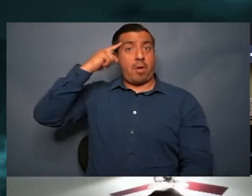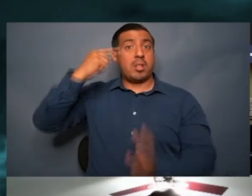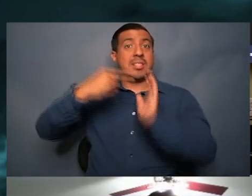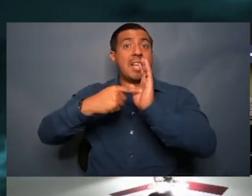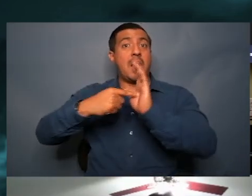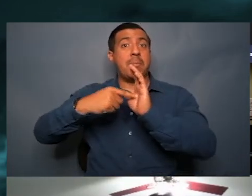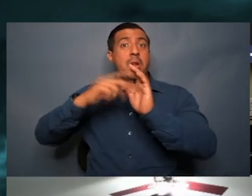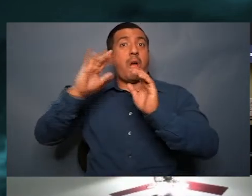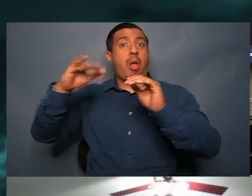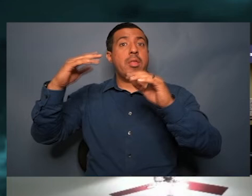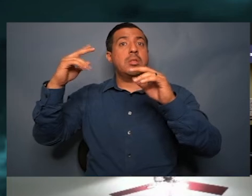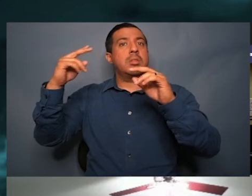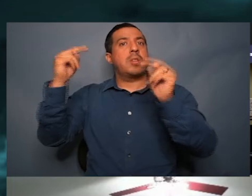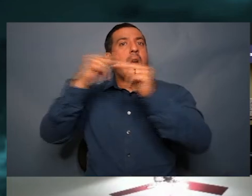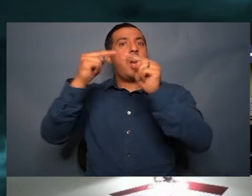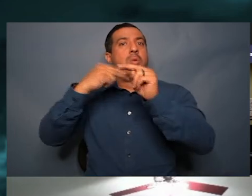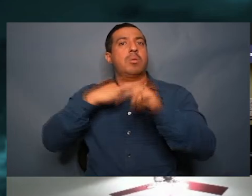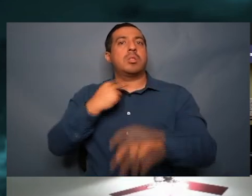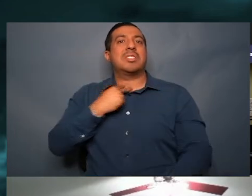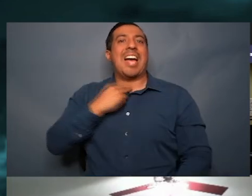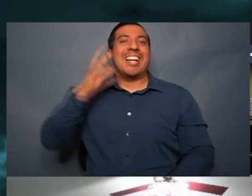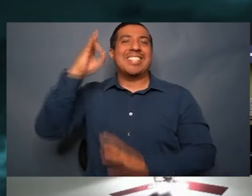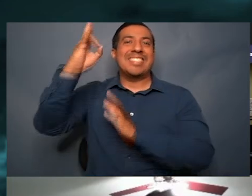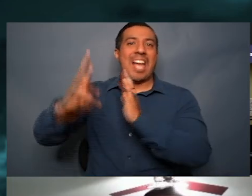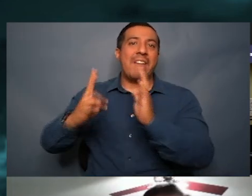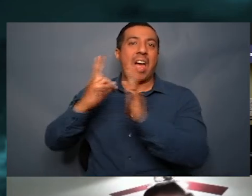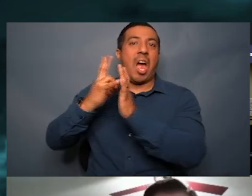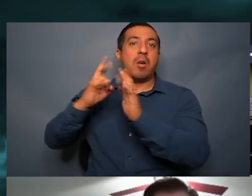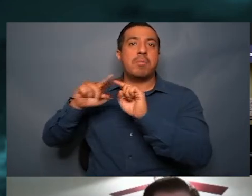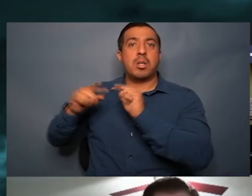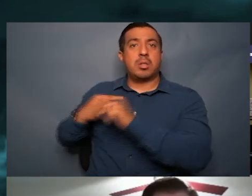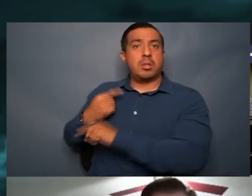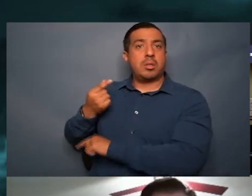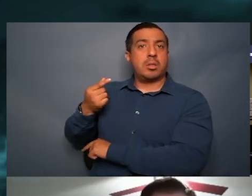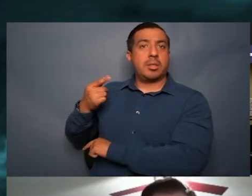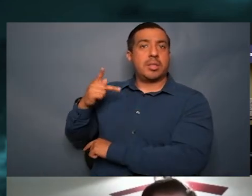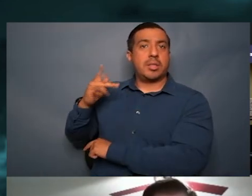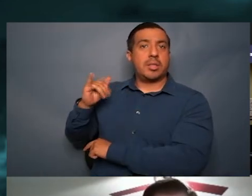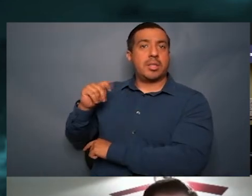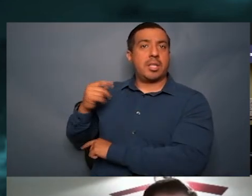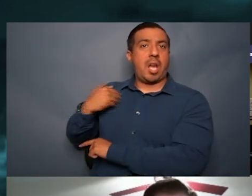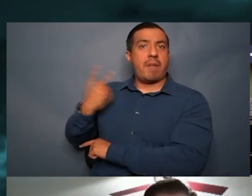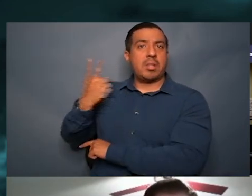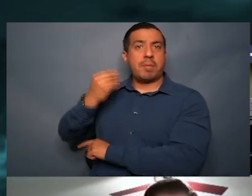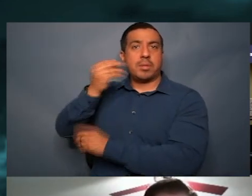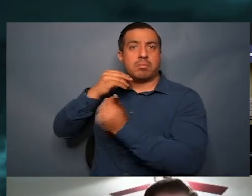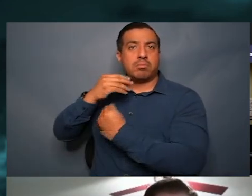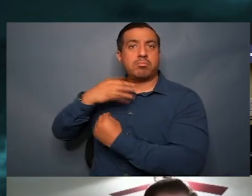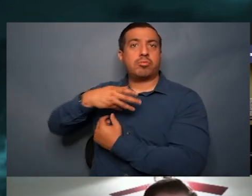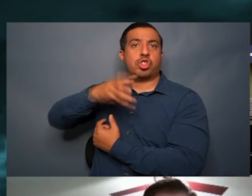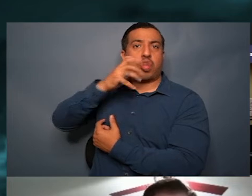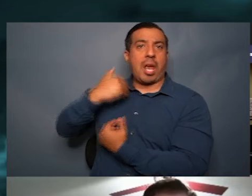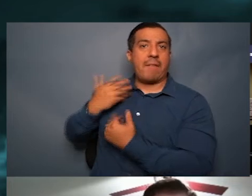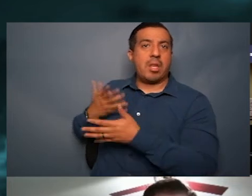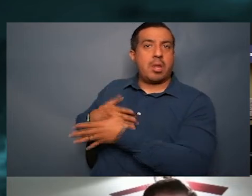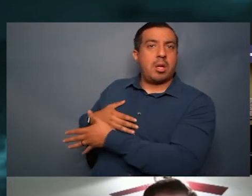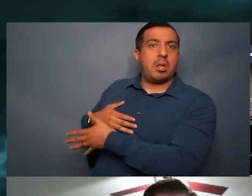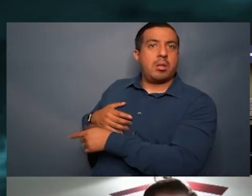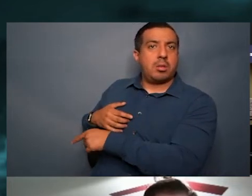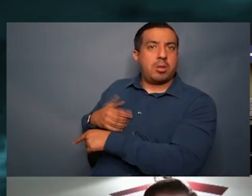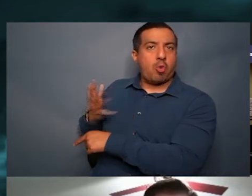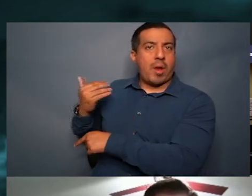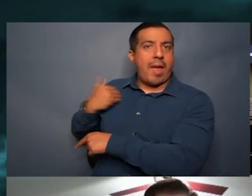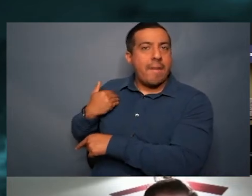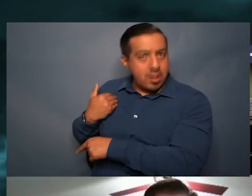for 7 hours. I was so thankful for my kit in the car with power bars and something to drink. So he's exactly